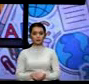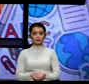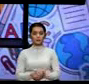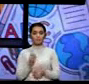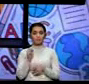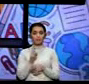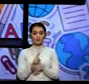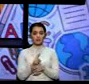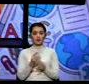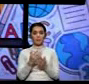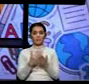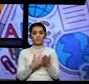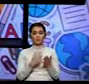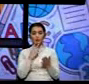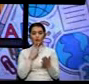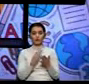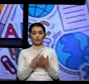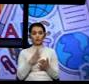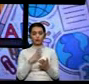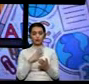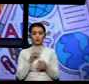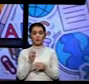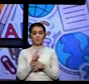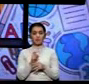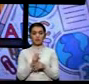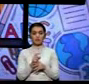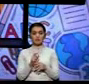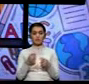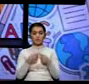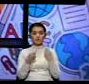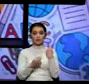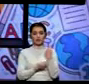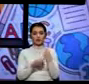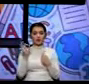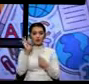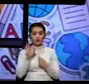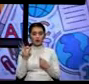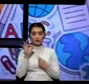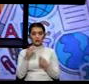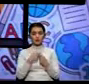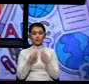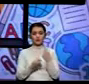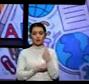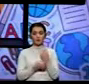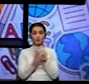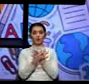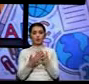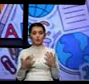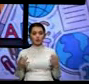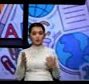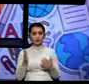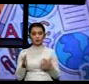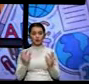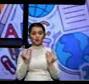Demak, masala mazmunidan ko'rinib turibdiki, masalamiz gazlamalar haqida. Gazlamalarimiz esa turli xil